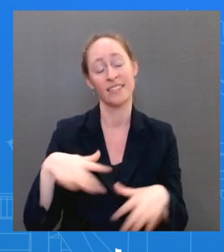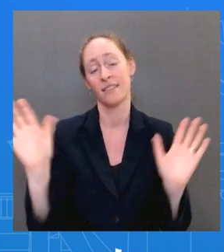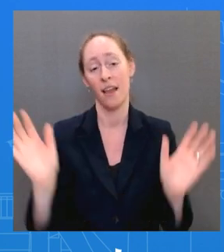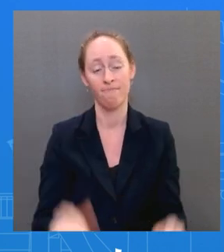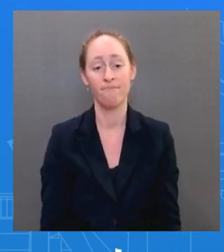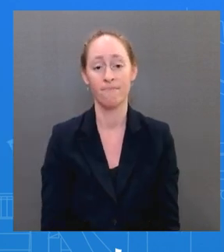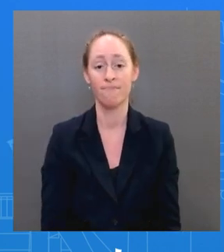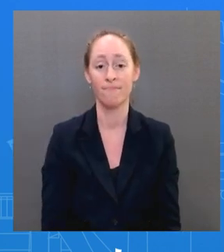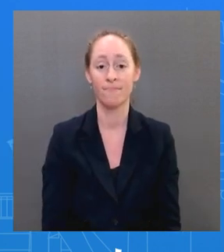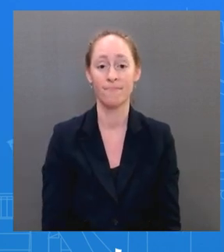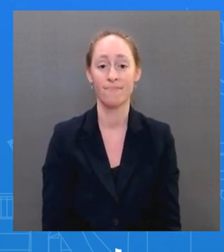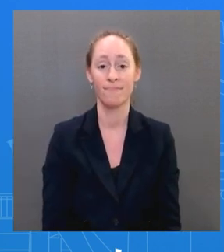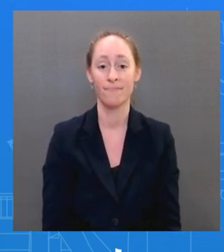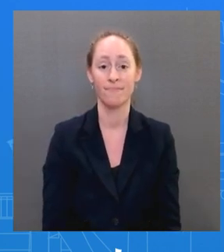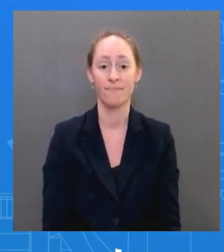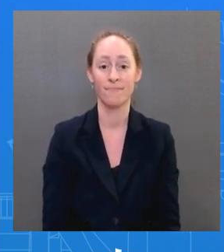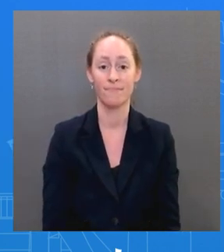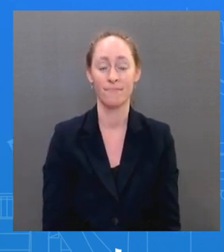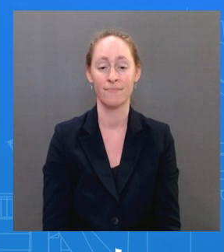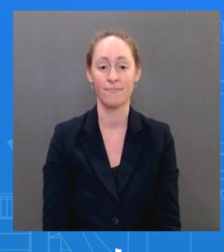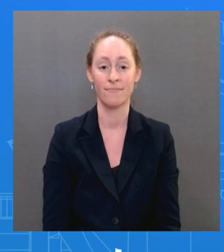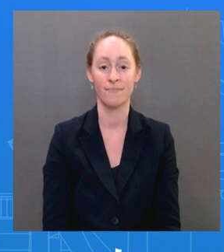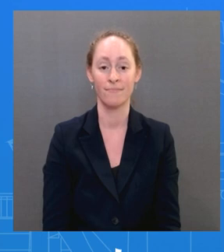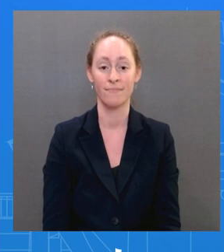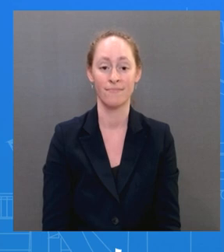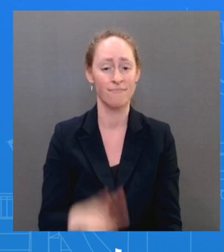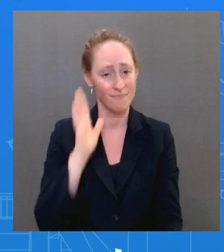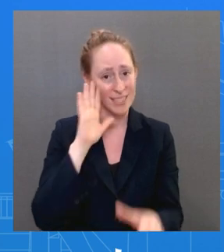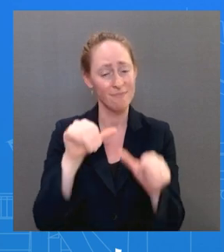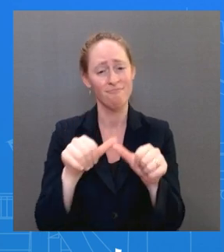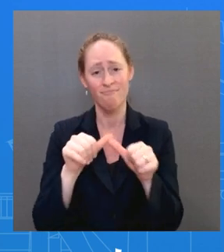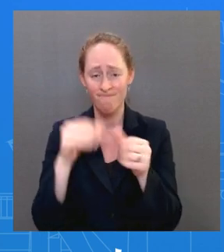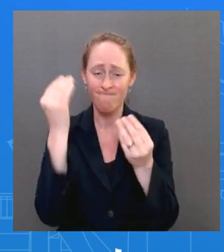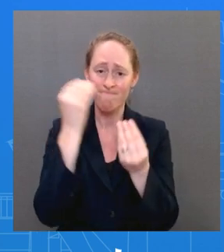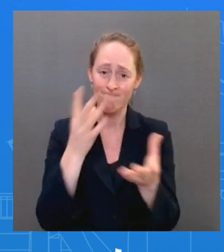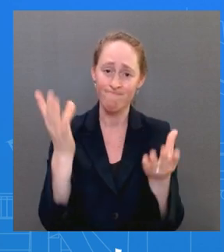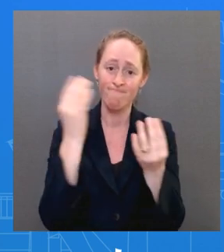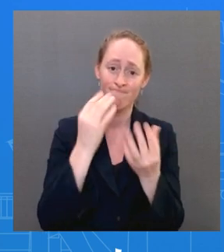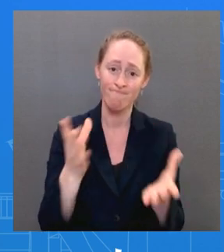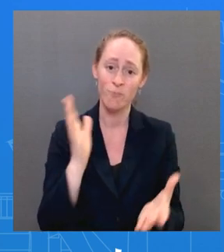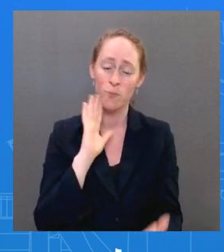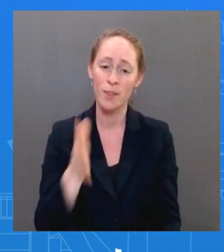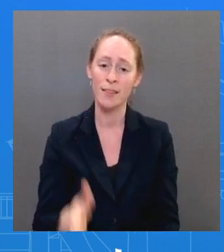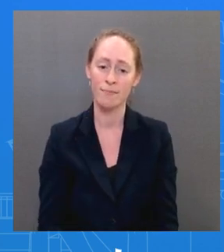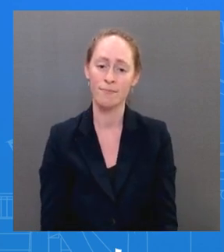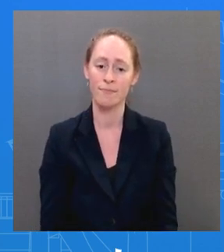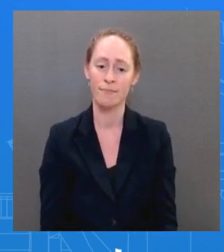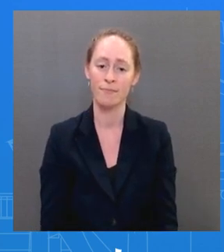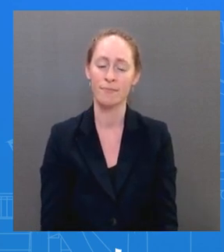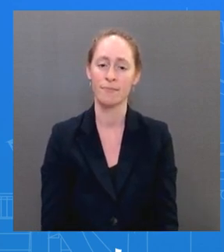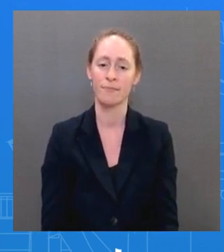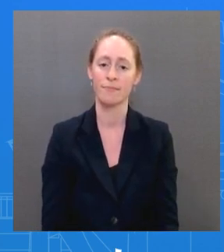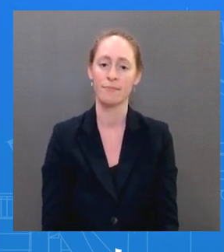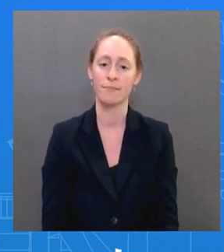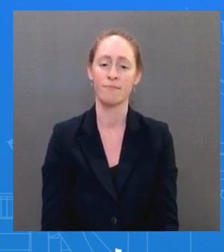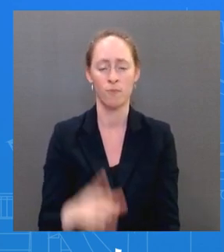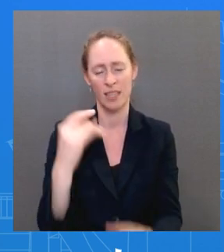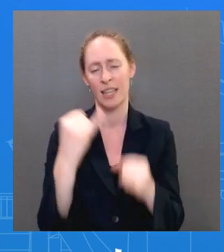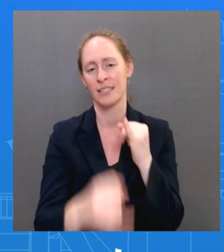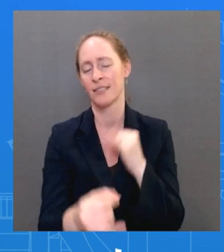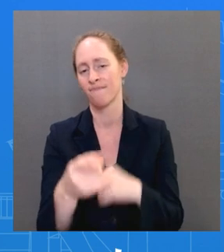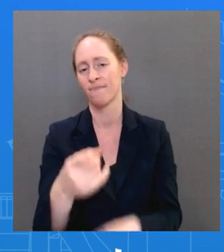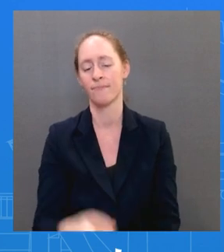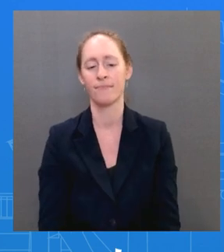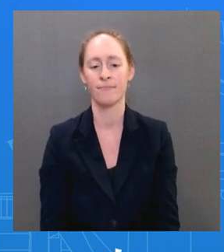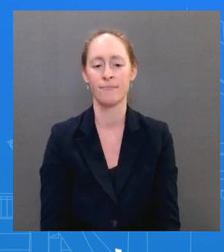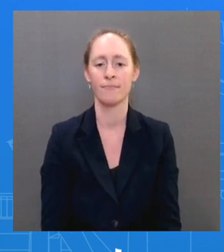Dr. O'Connor via his letter. We're going to take one last question. One on the economy, if you don't mind.